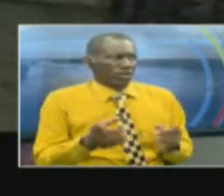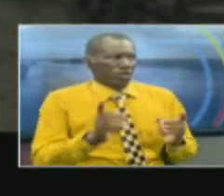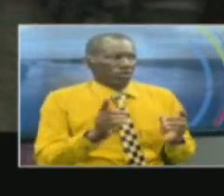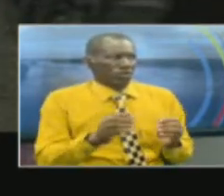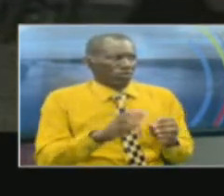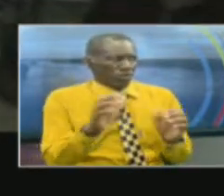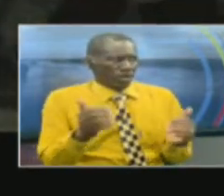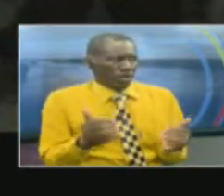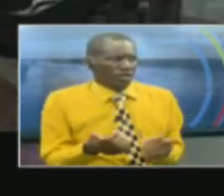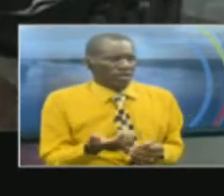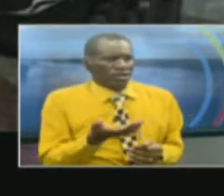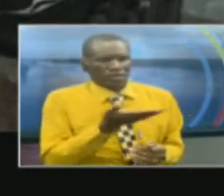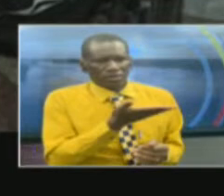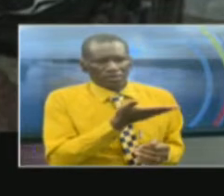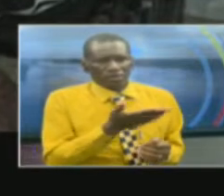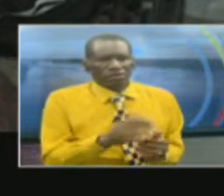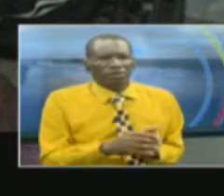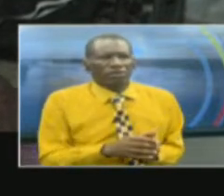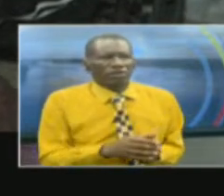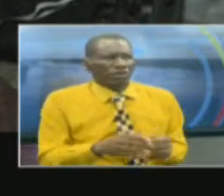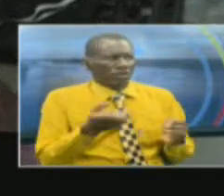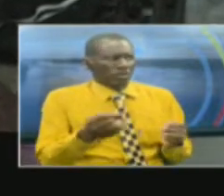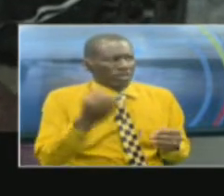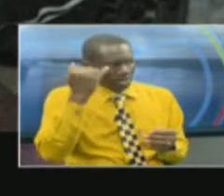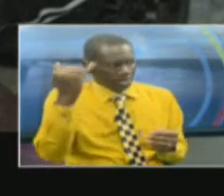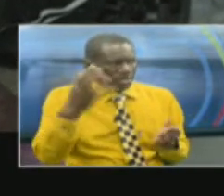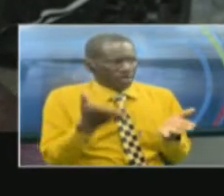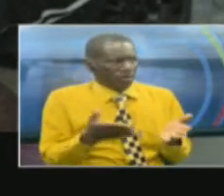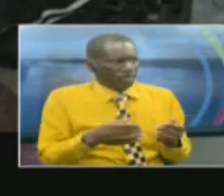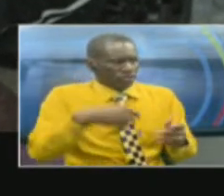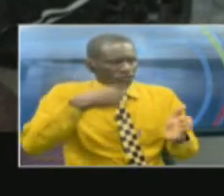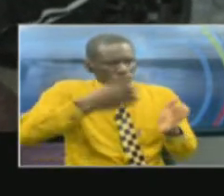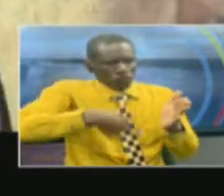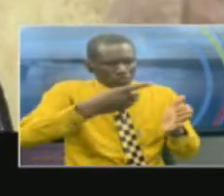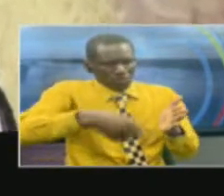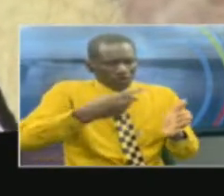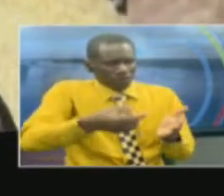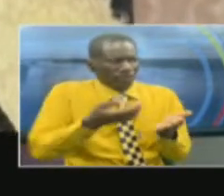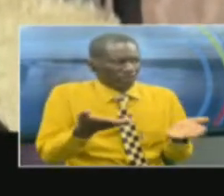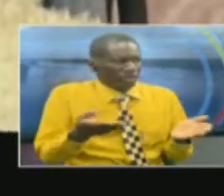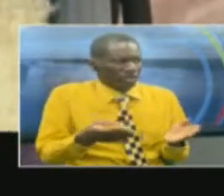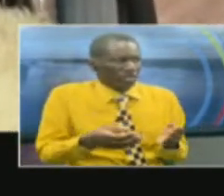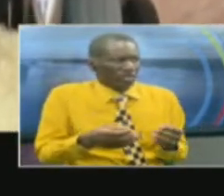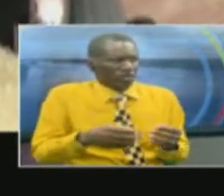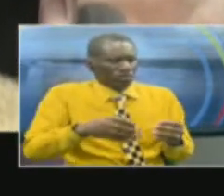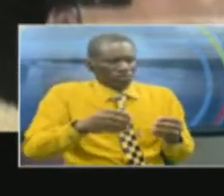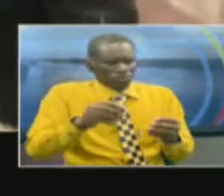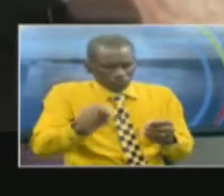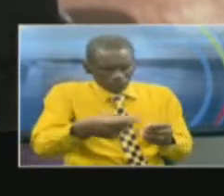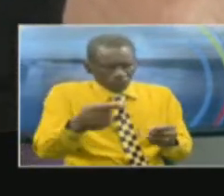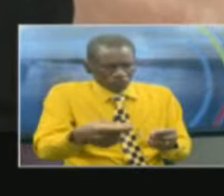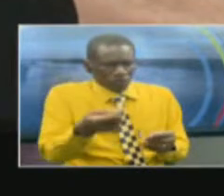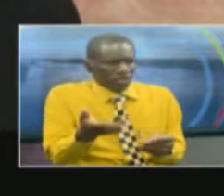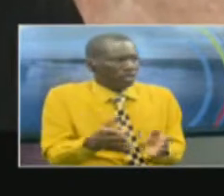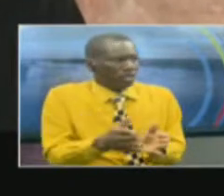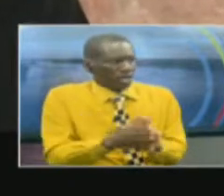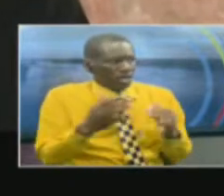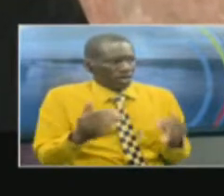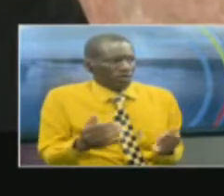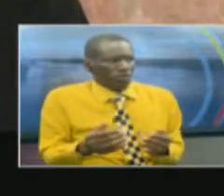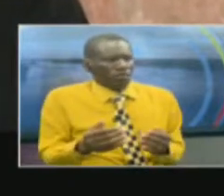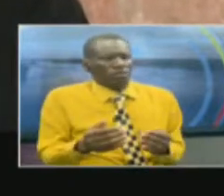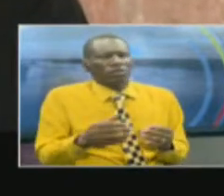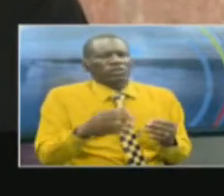giving birth to her second child. The idea is to manufacture dolls, that is stuffed animals, ourselves instead of importing them,